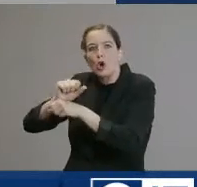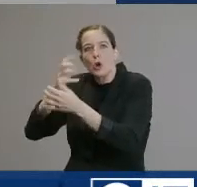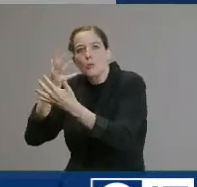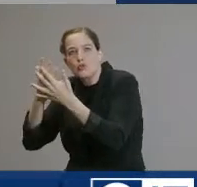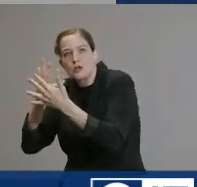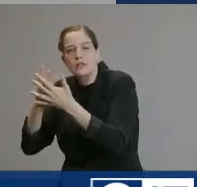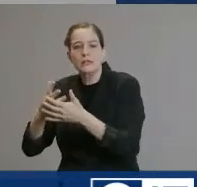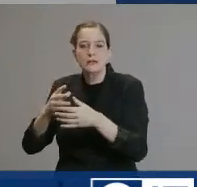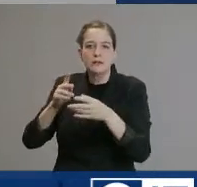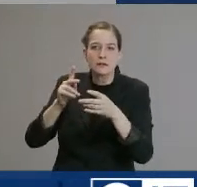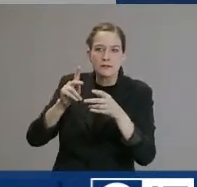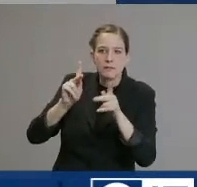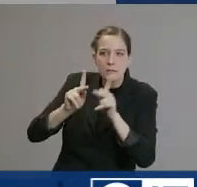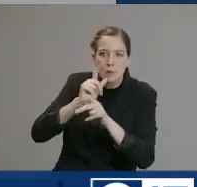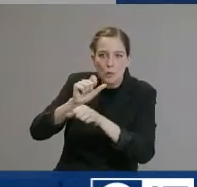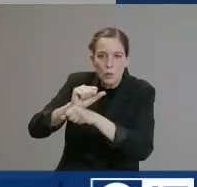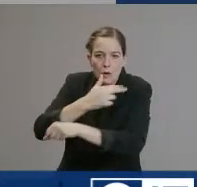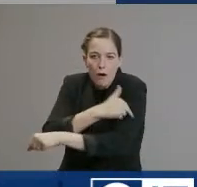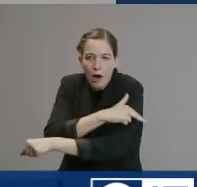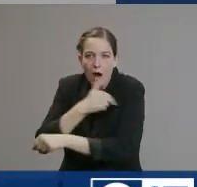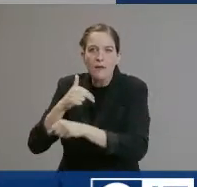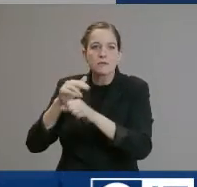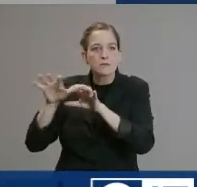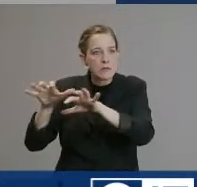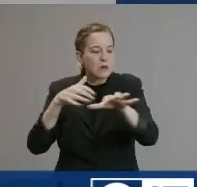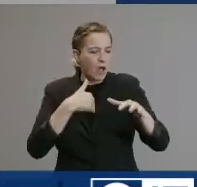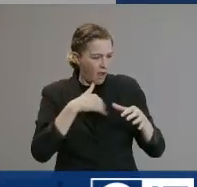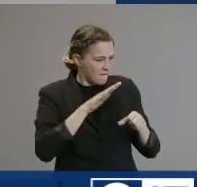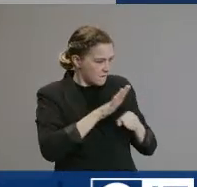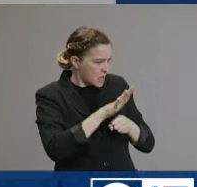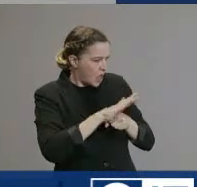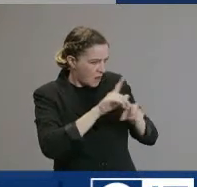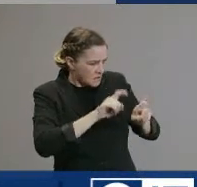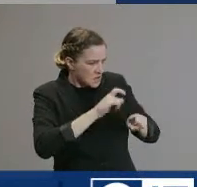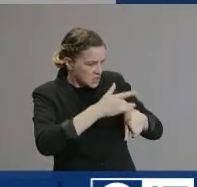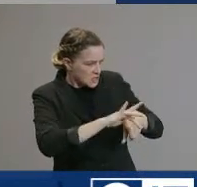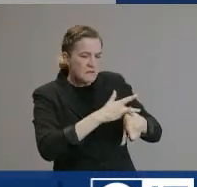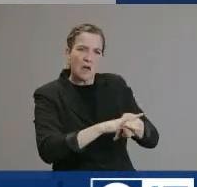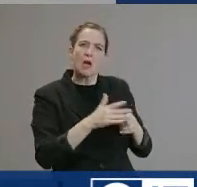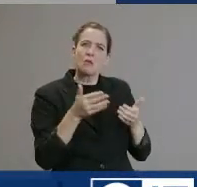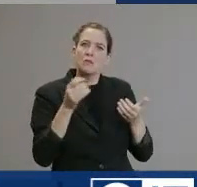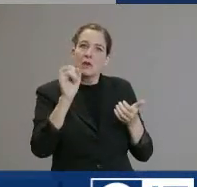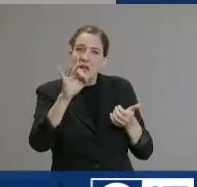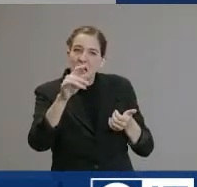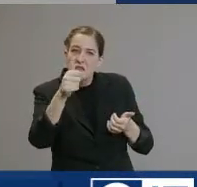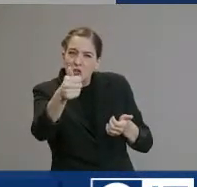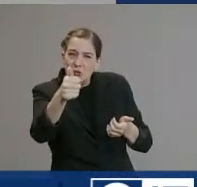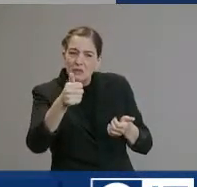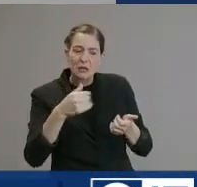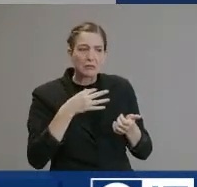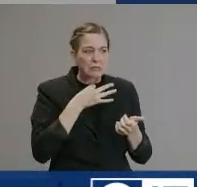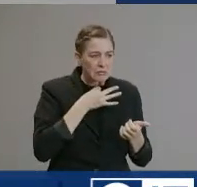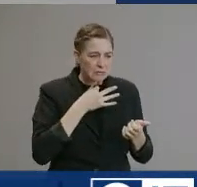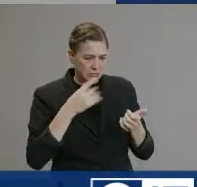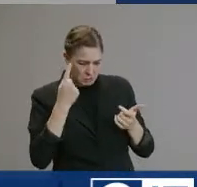Jason? All right, Governor. You've made clear that we have enough beds, we have enough ICU beds.